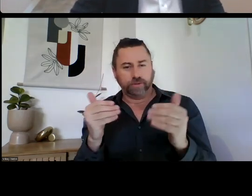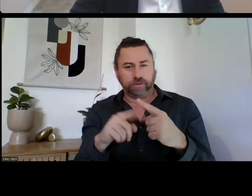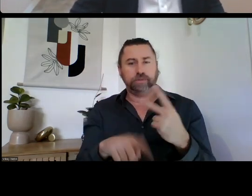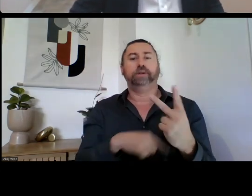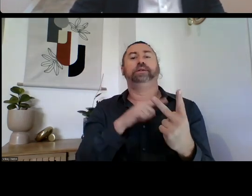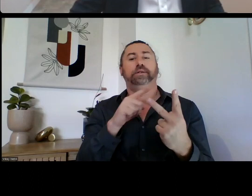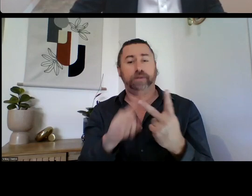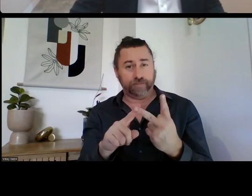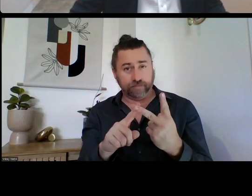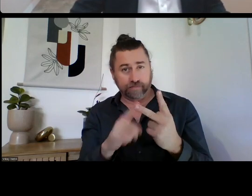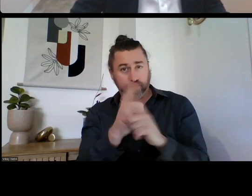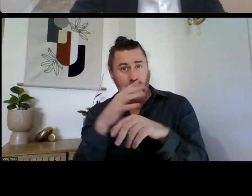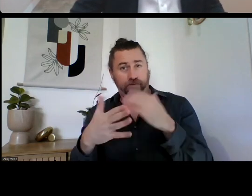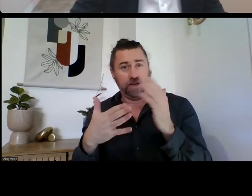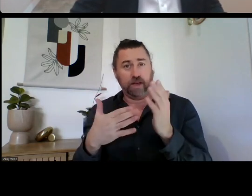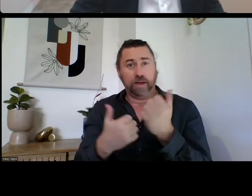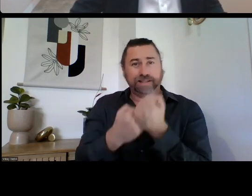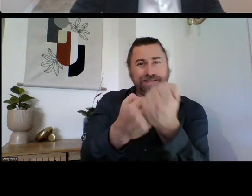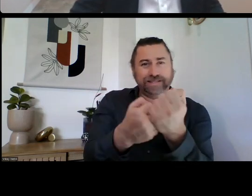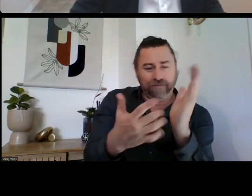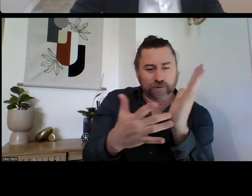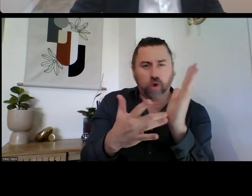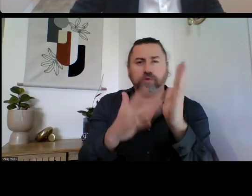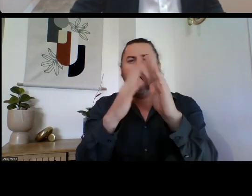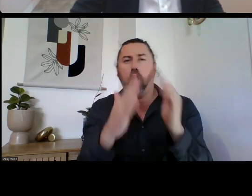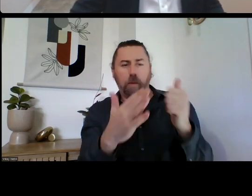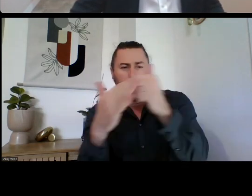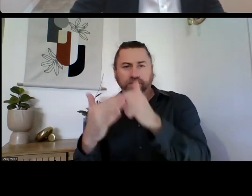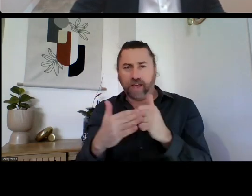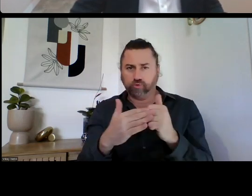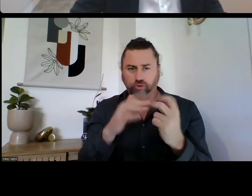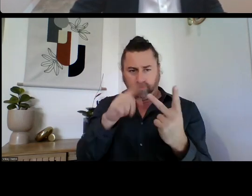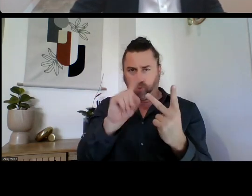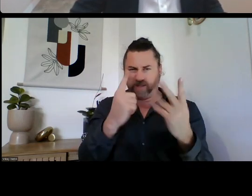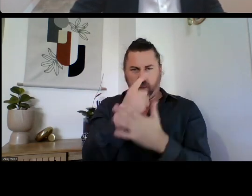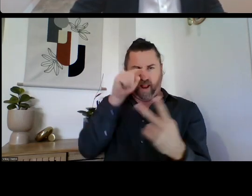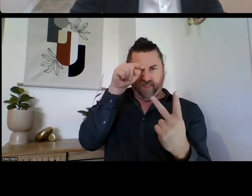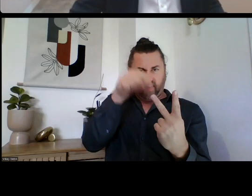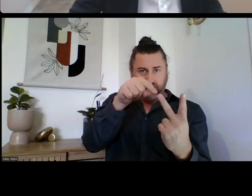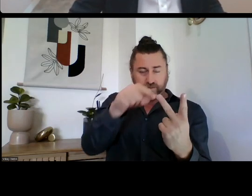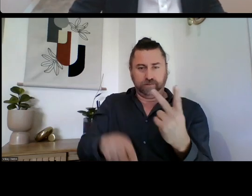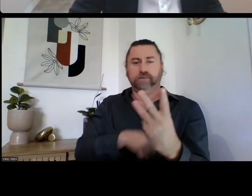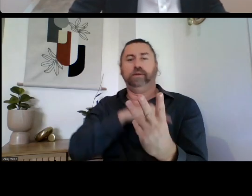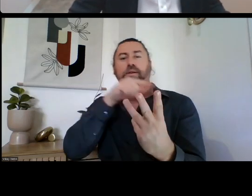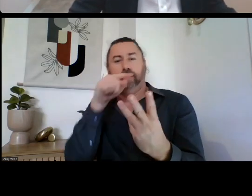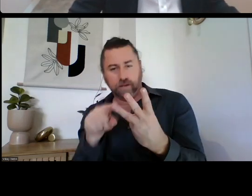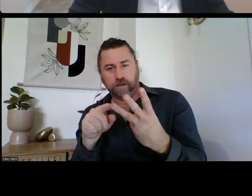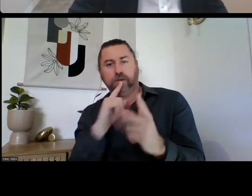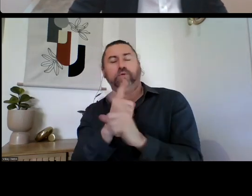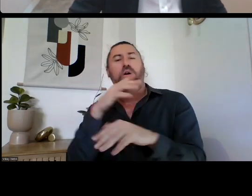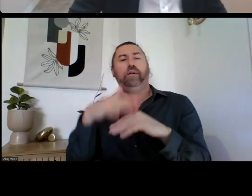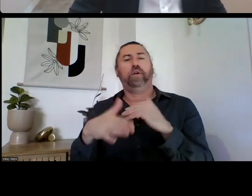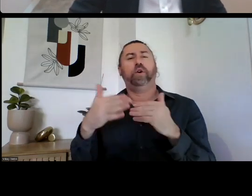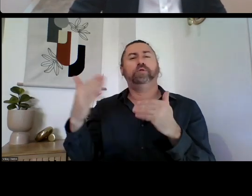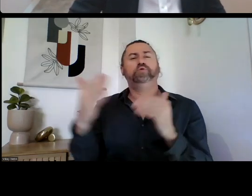Second, I'll talk about the assistive technology and home modification scheme and where we're up to on that. And then third, I'll talk